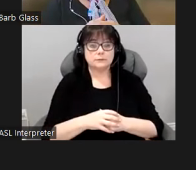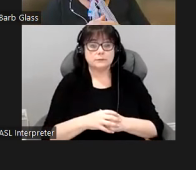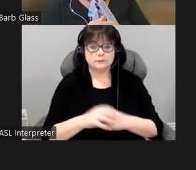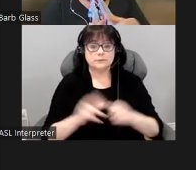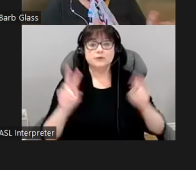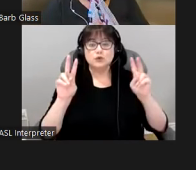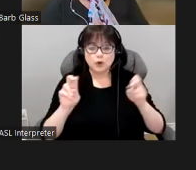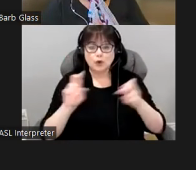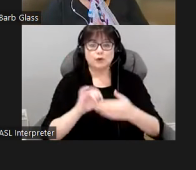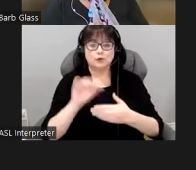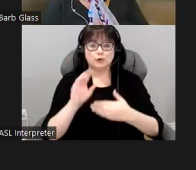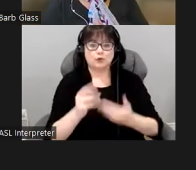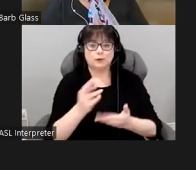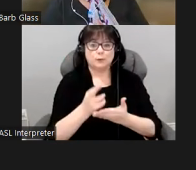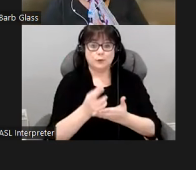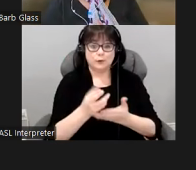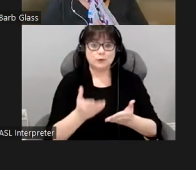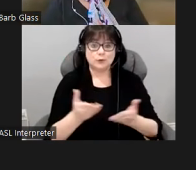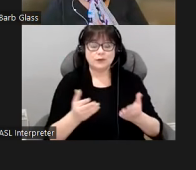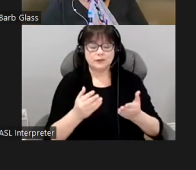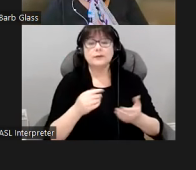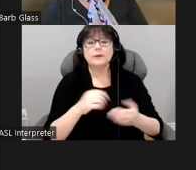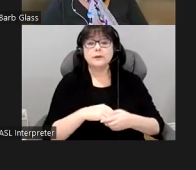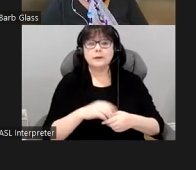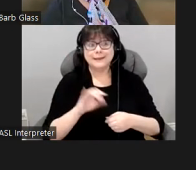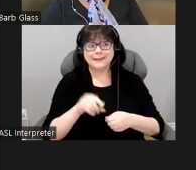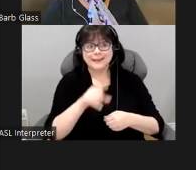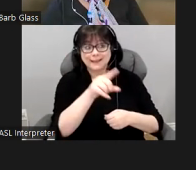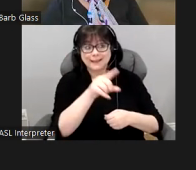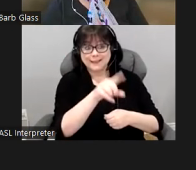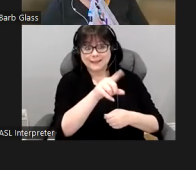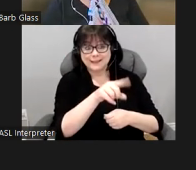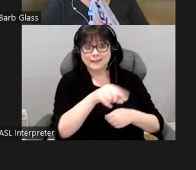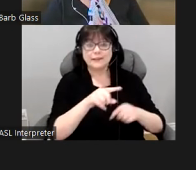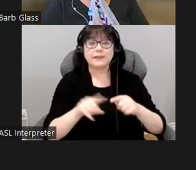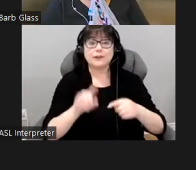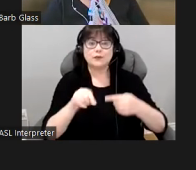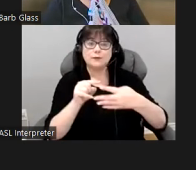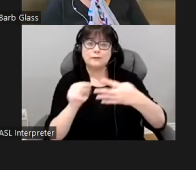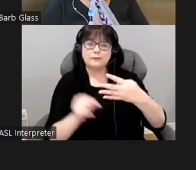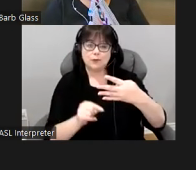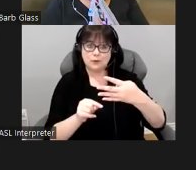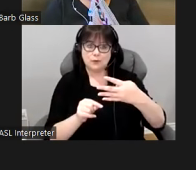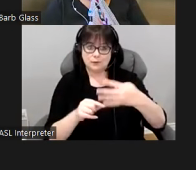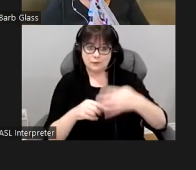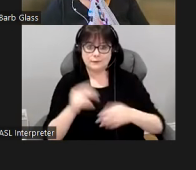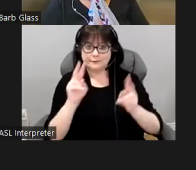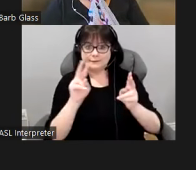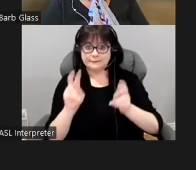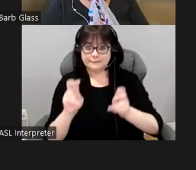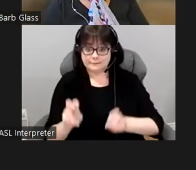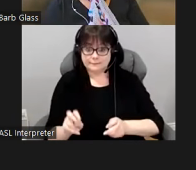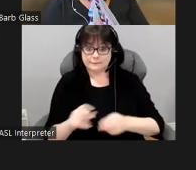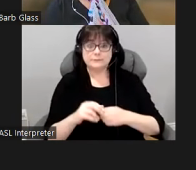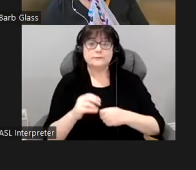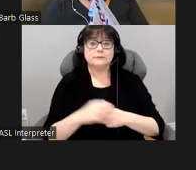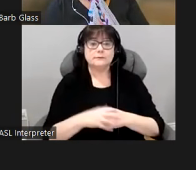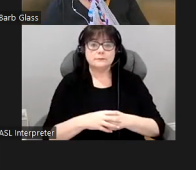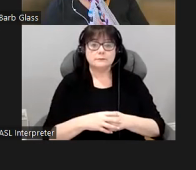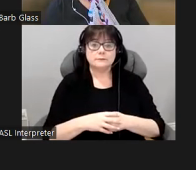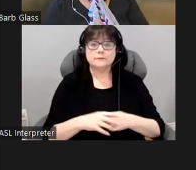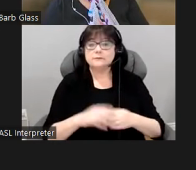resource. But again, they were all developed under one of these four. In a minute, I'll show you some examples of some of the titles of